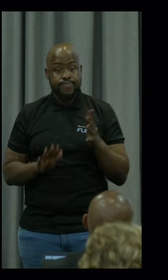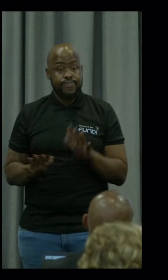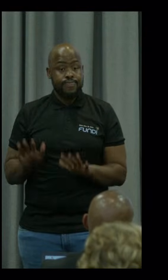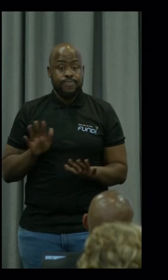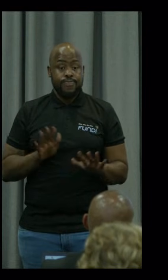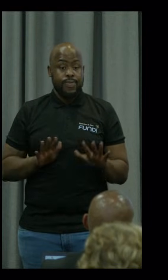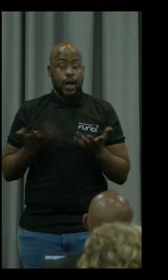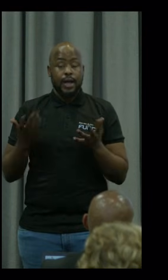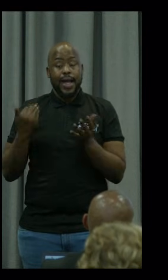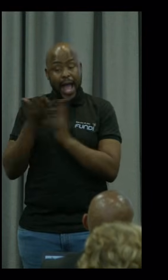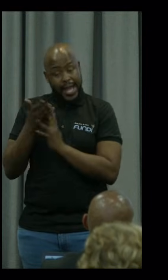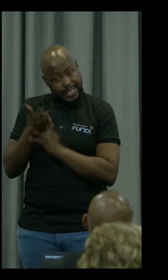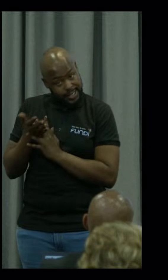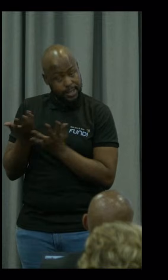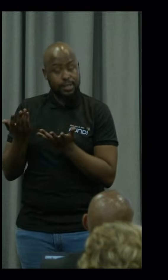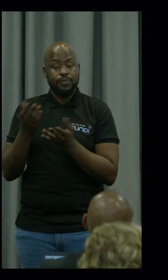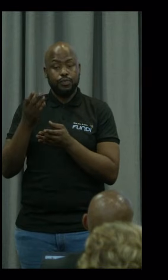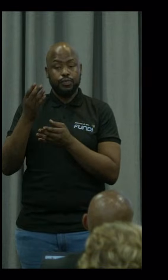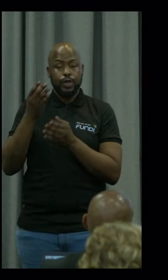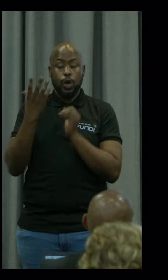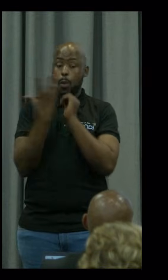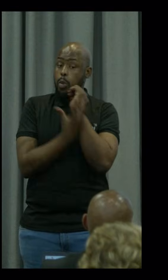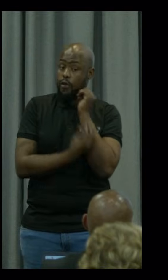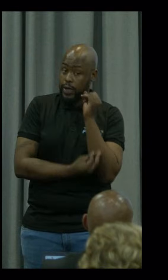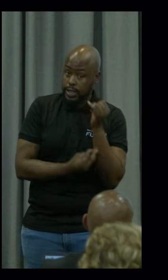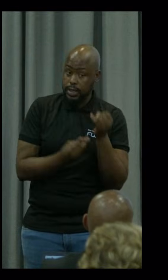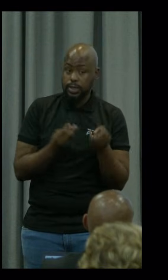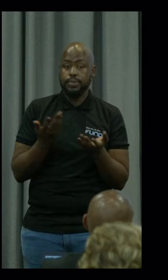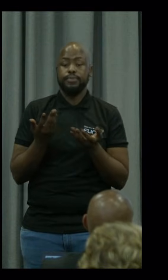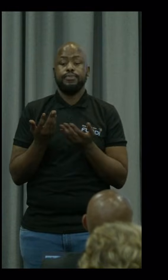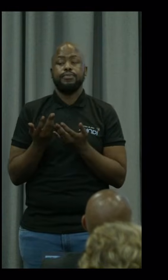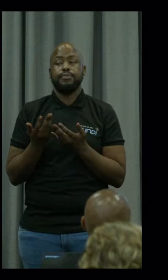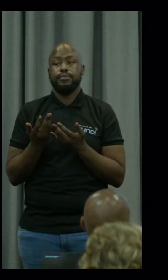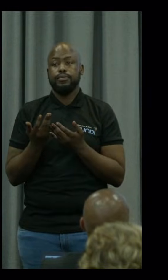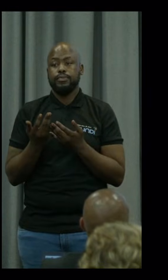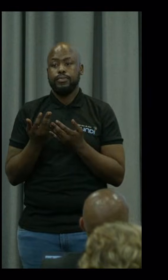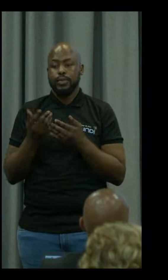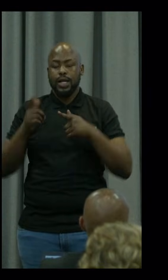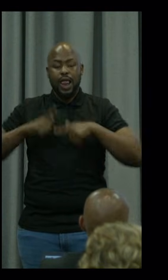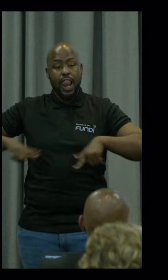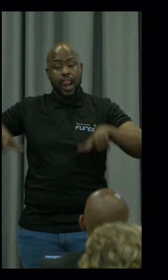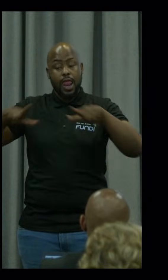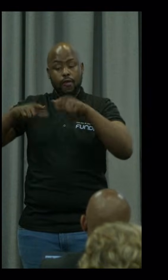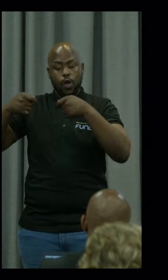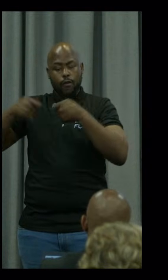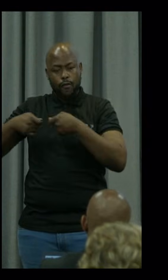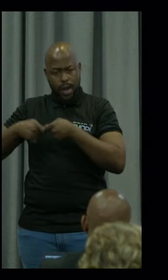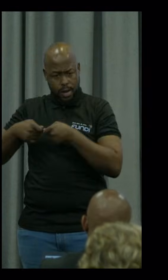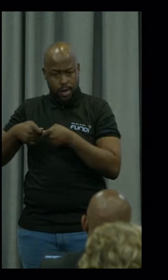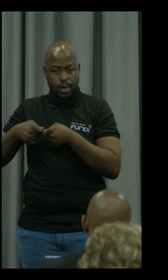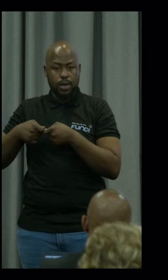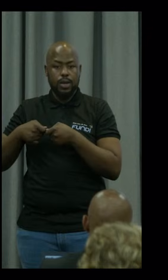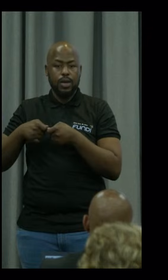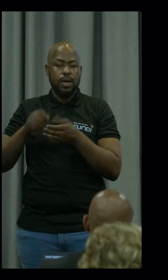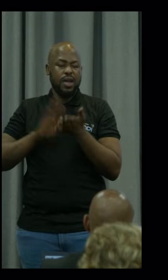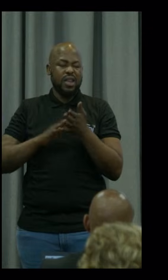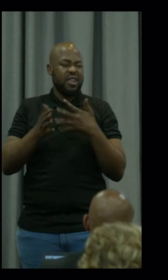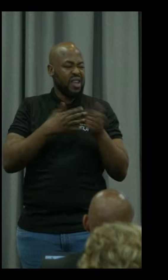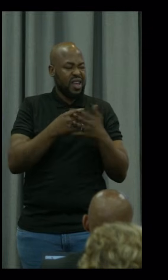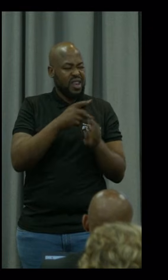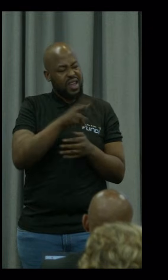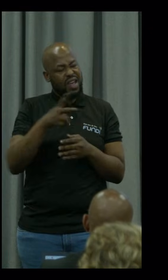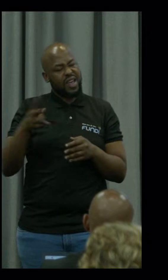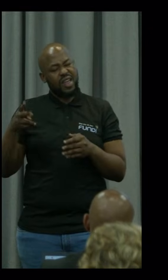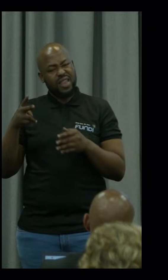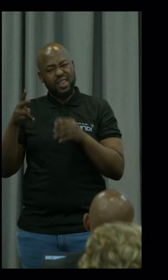Access to curriculum, yes. Poverty, all right. The level of funding, and then of course any ad hoc factors that might